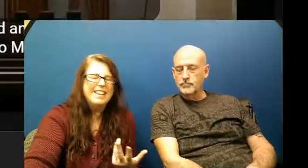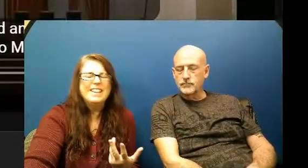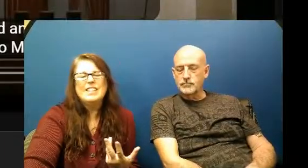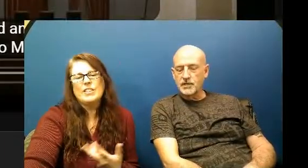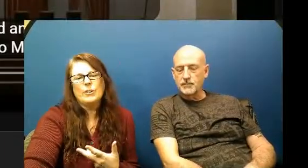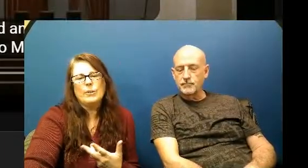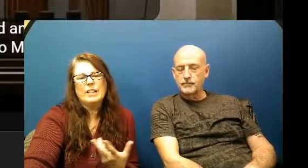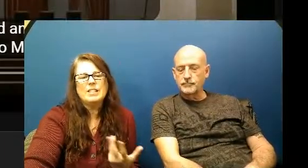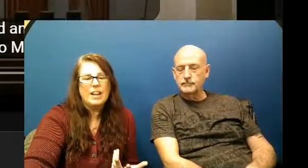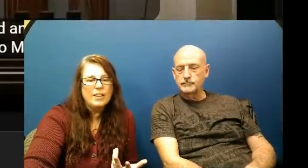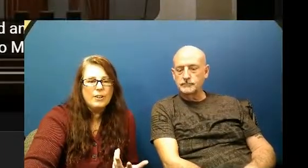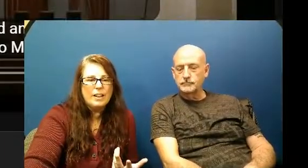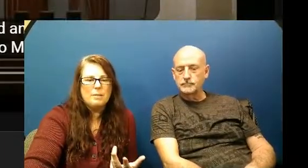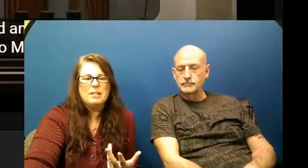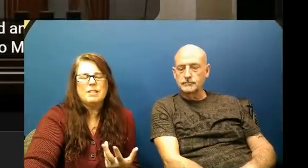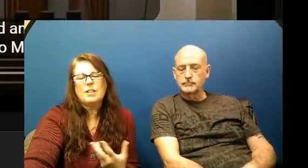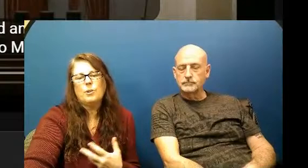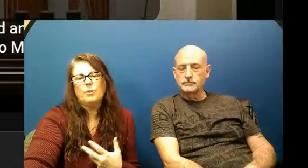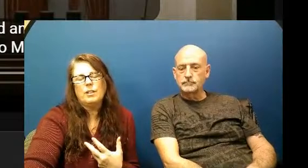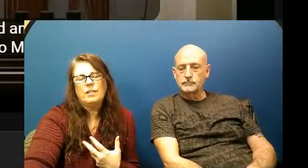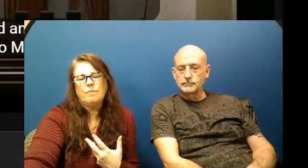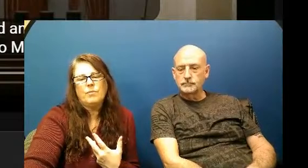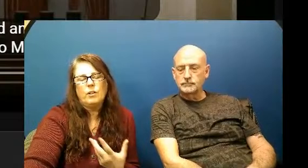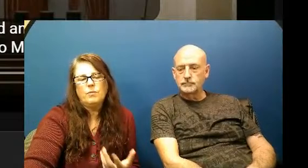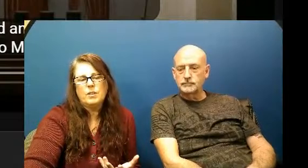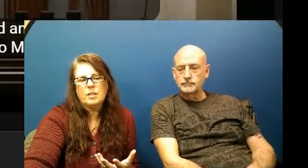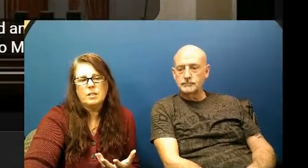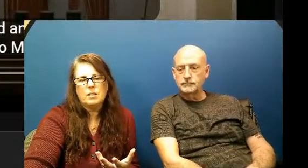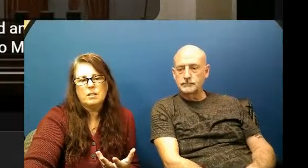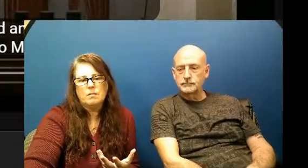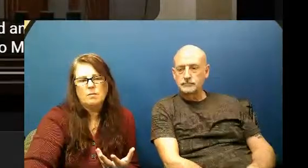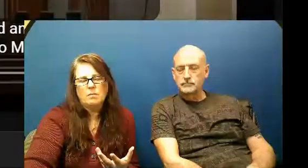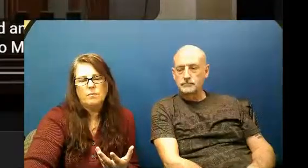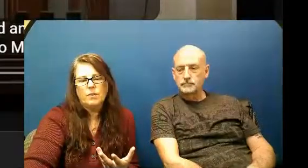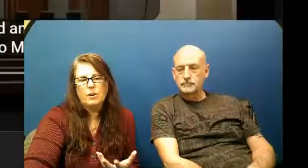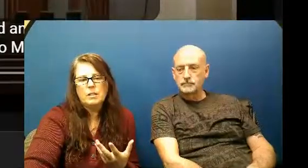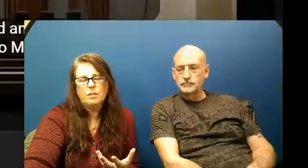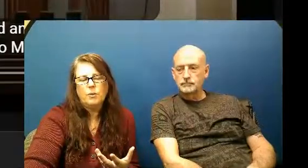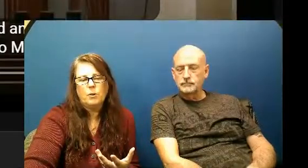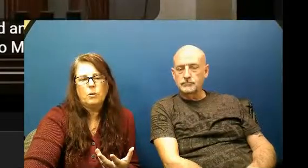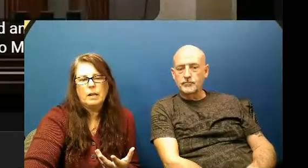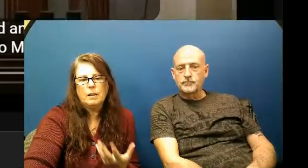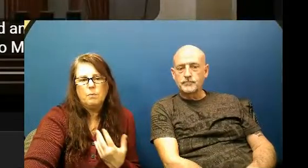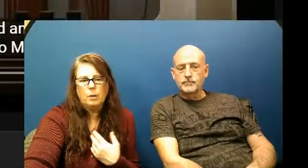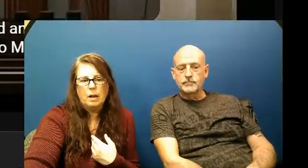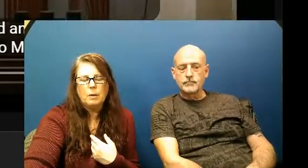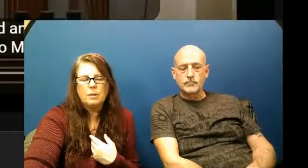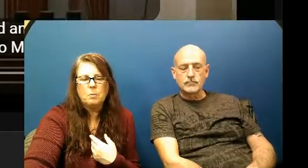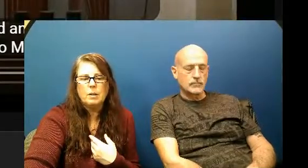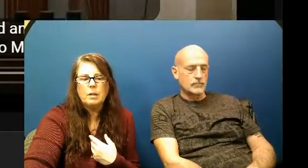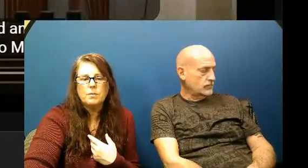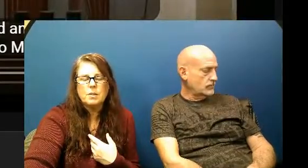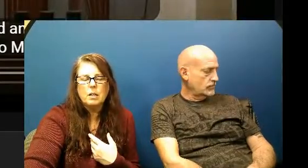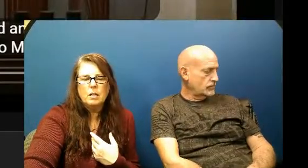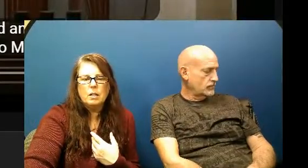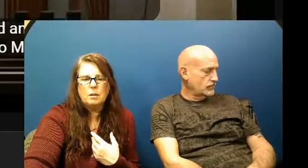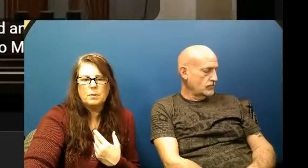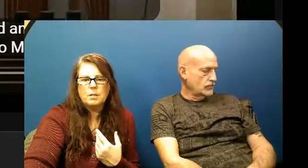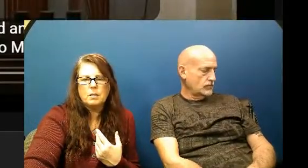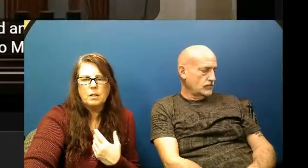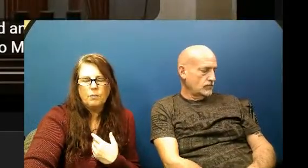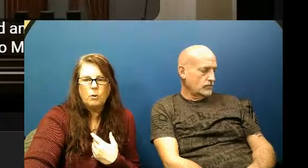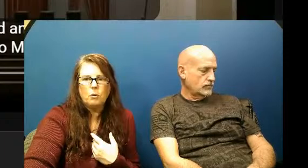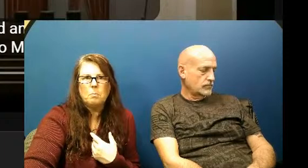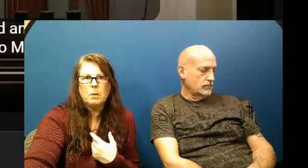right? So it gets to other enemies. So all of this is very difficult. Like, even when I read the briefs, it